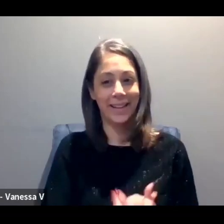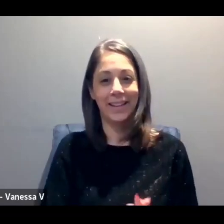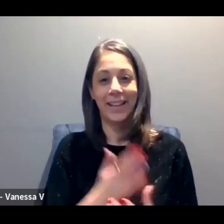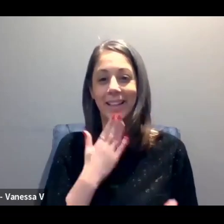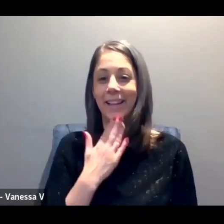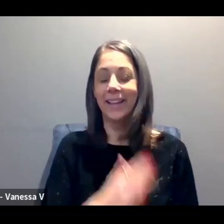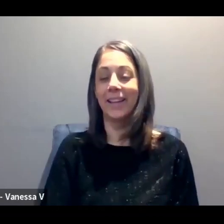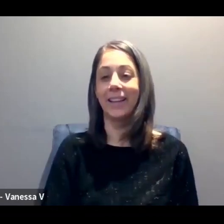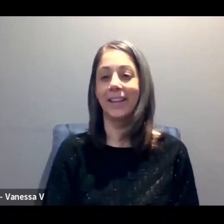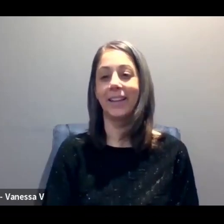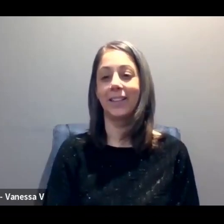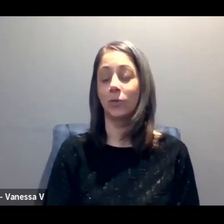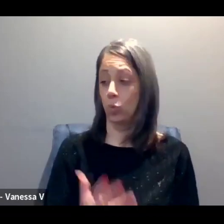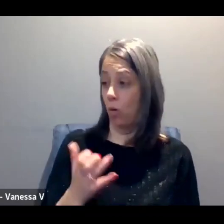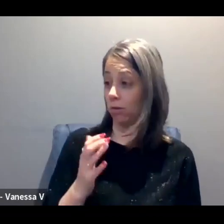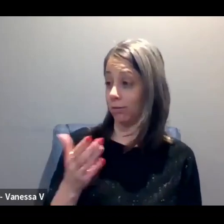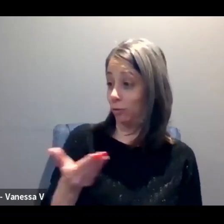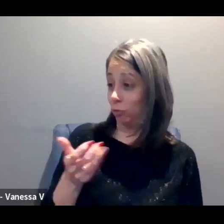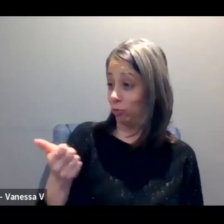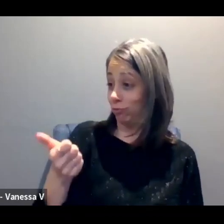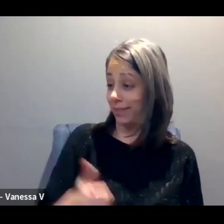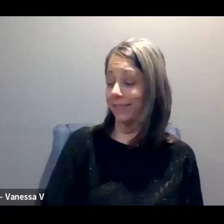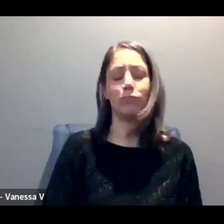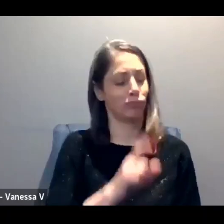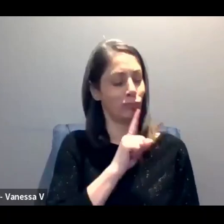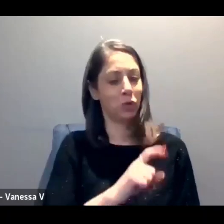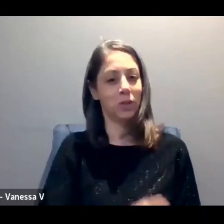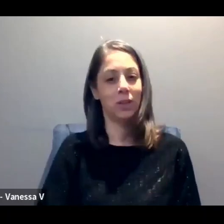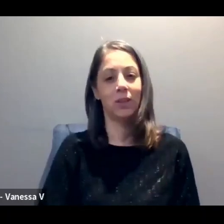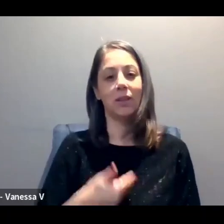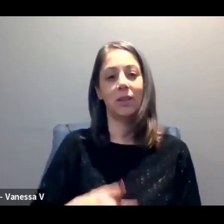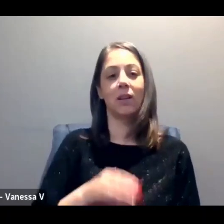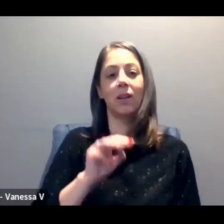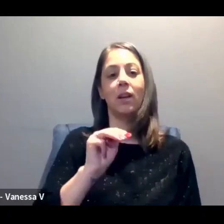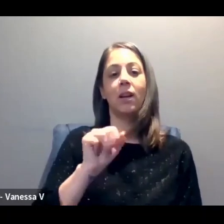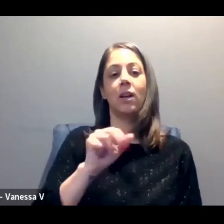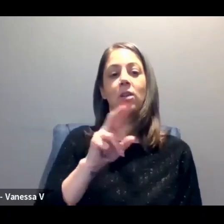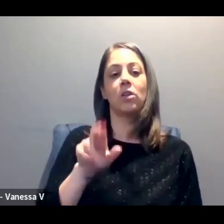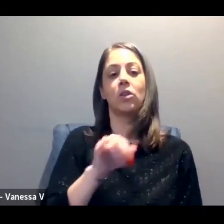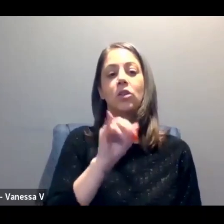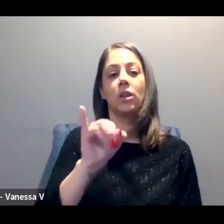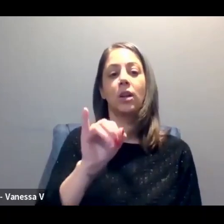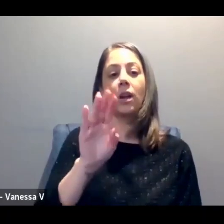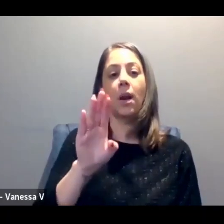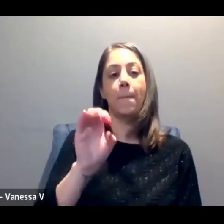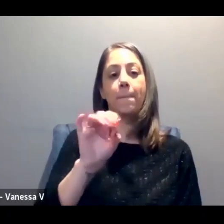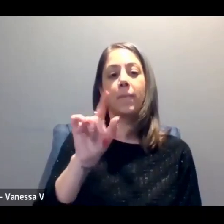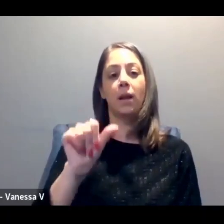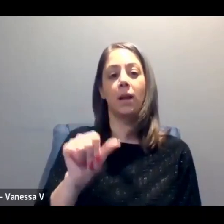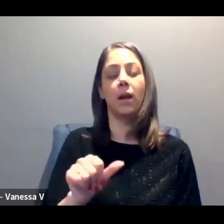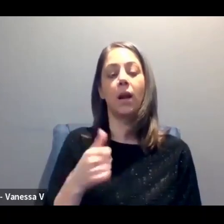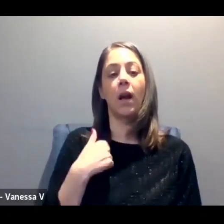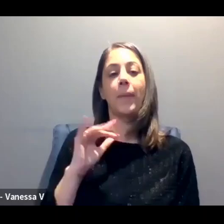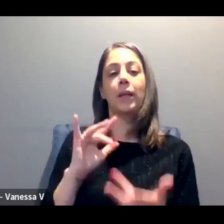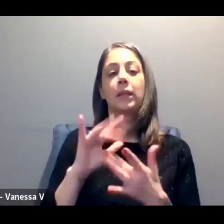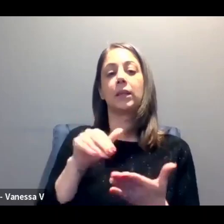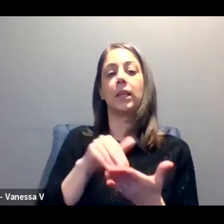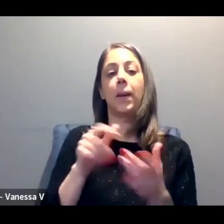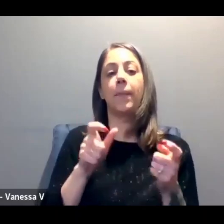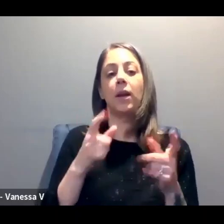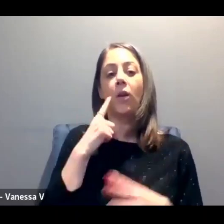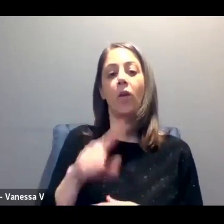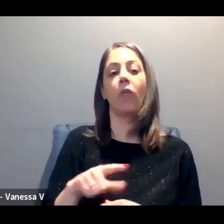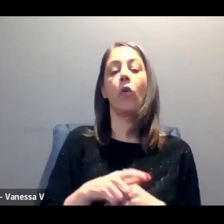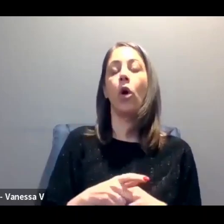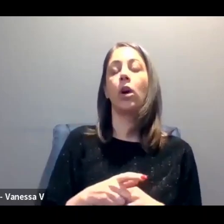Thank you. Marjorie, do you want to introduce yourself? Sure. I'm Marjorie Bottala. I'm the Contact Center Manager for the direct support